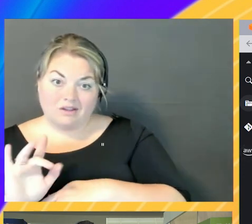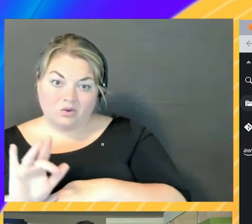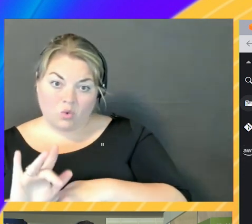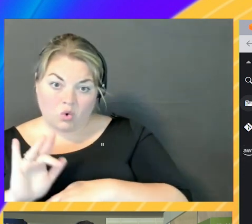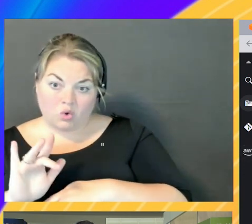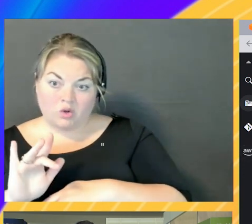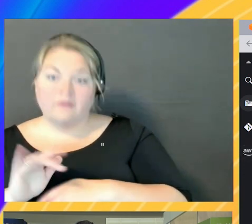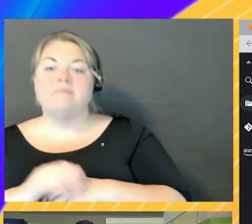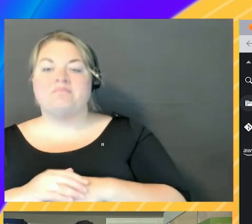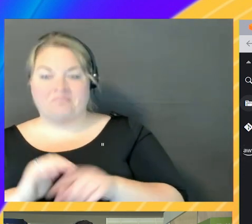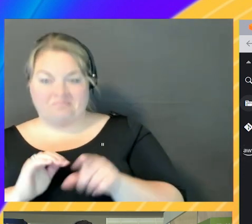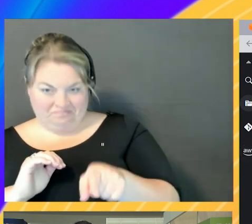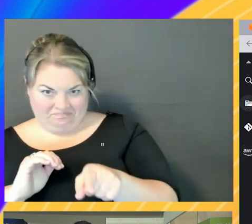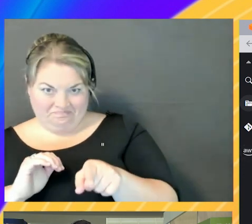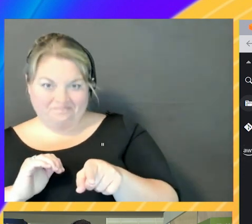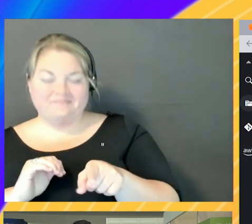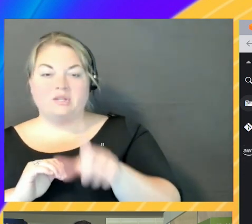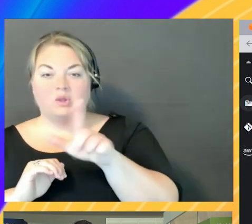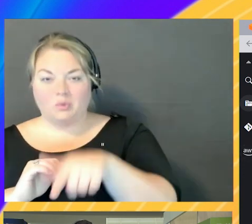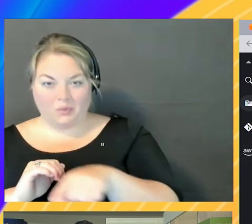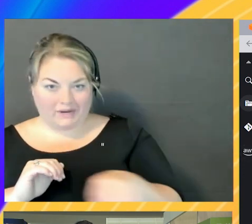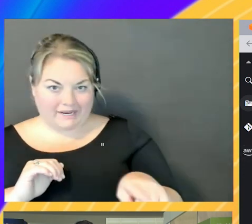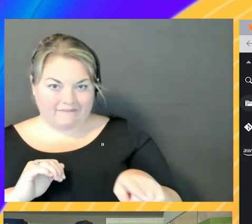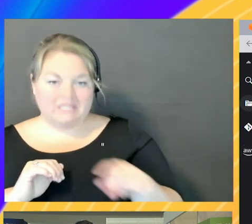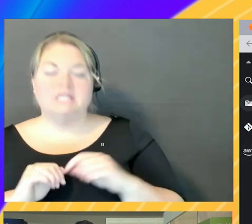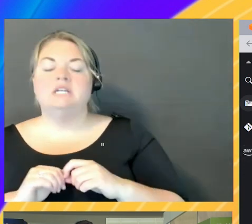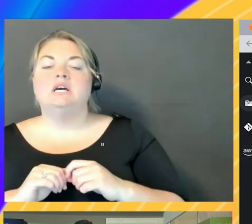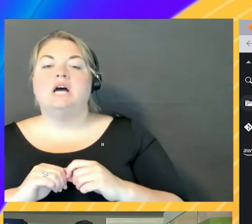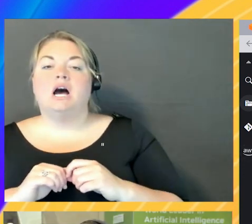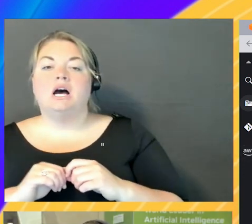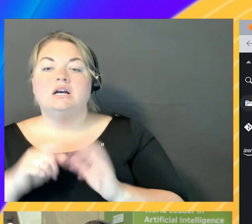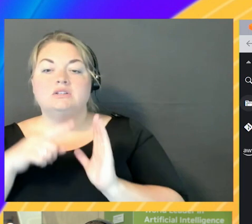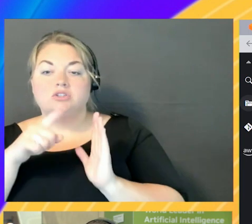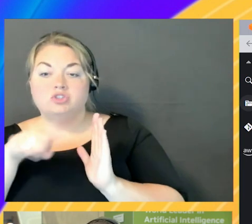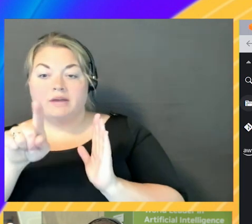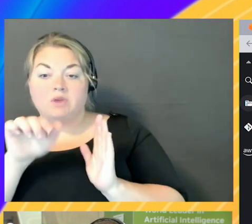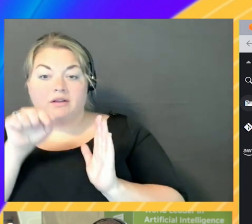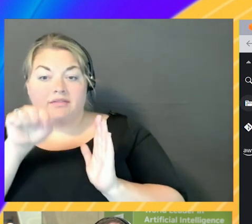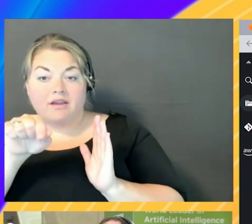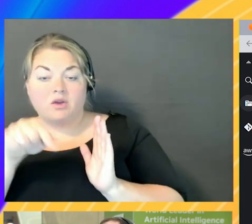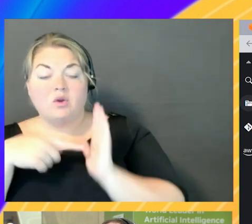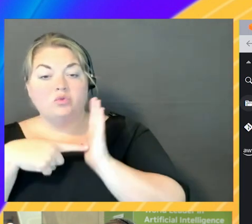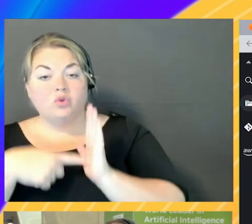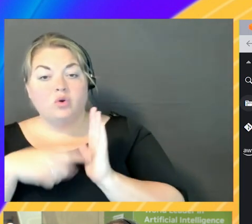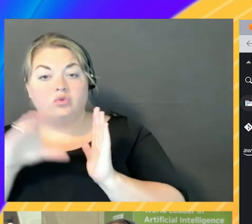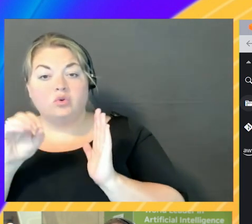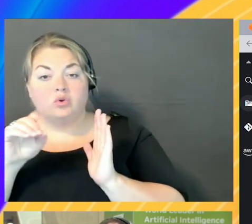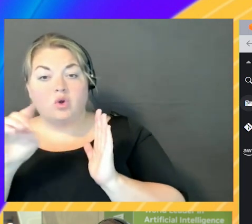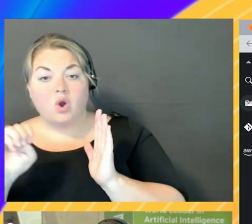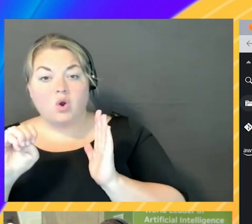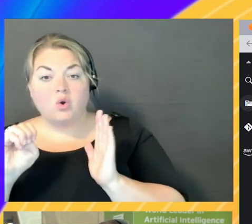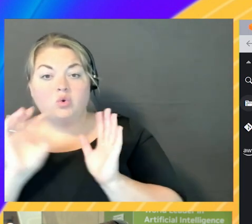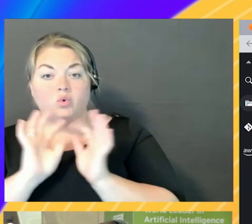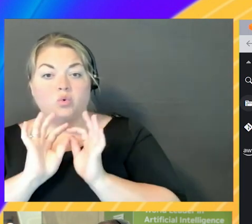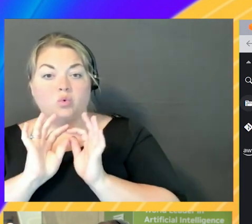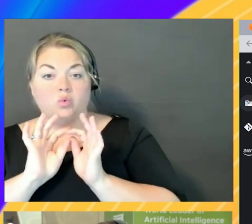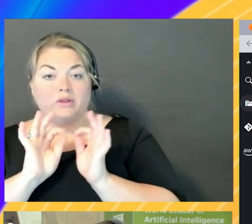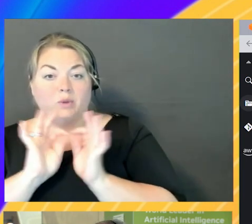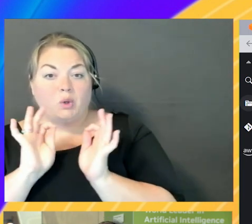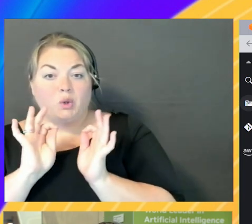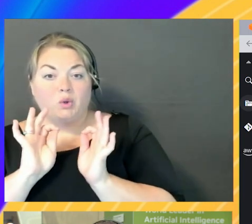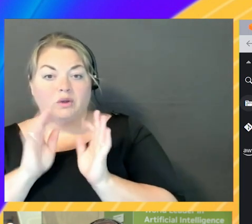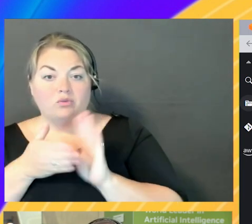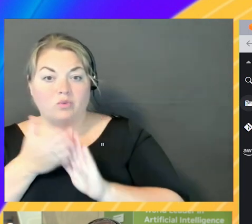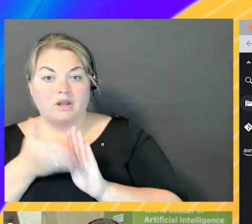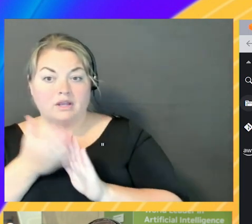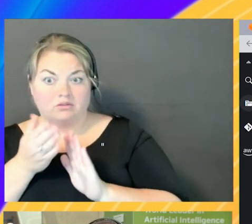CodeWhisperer, down here. There you go. Yeah, okay. So with the check mark there, that shows that CodeWhisperer is running. So we should be able to just complete the task after